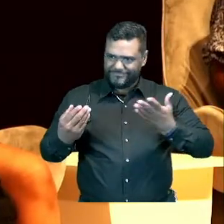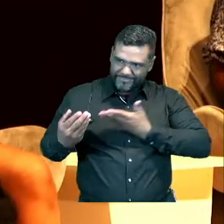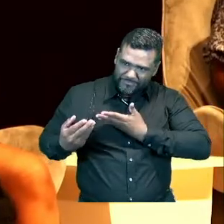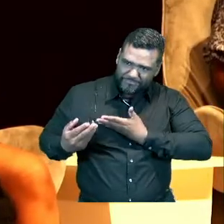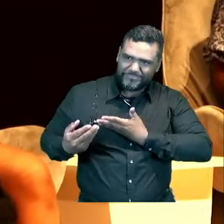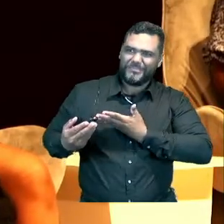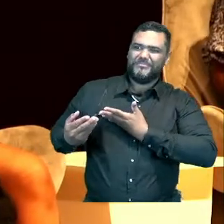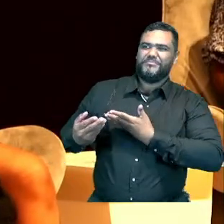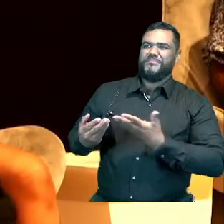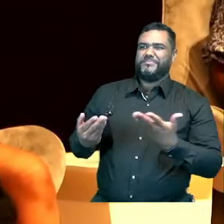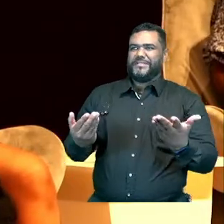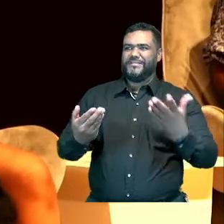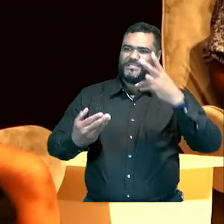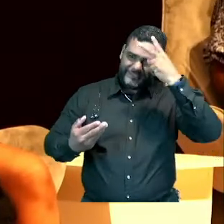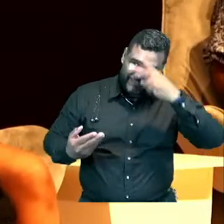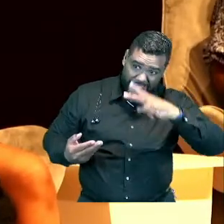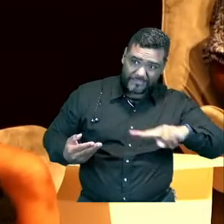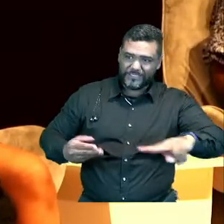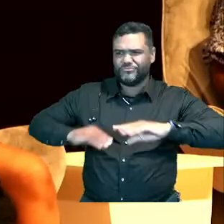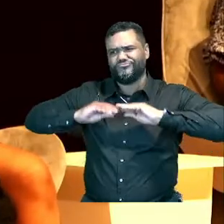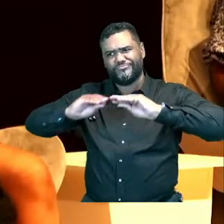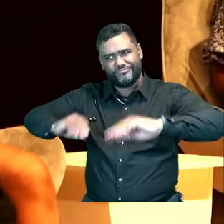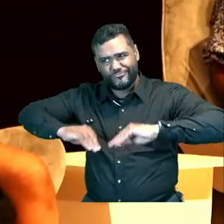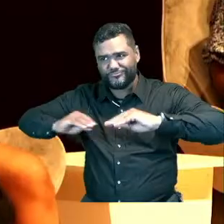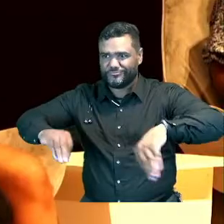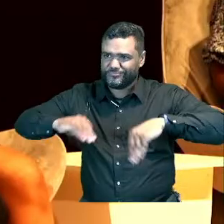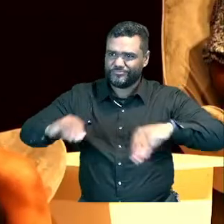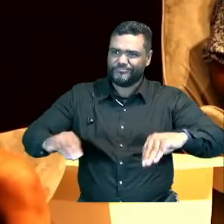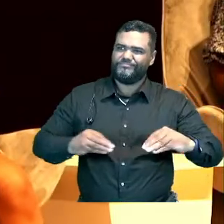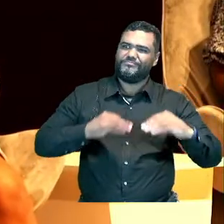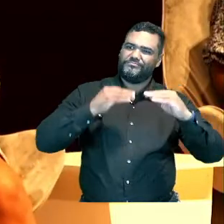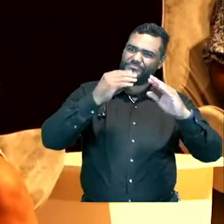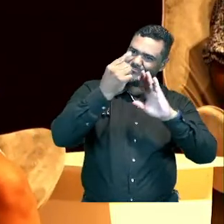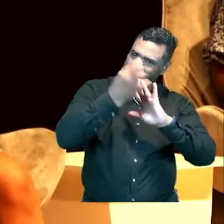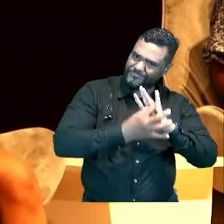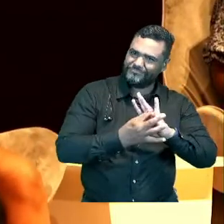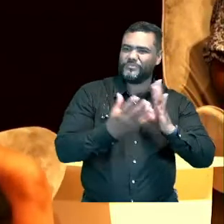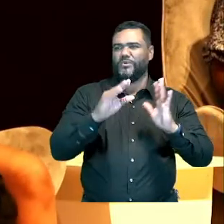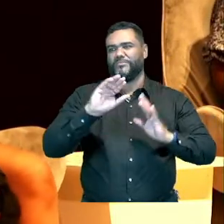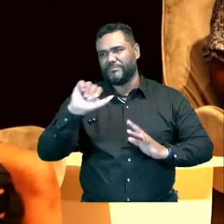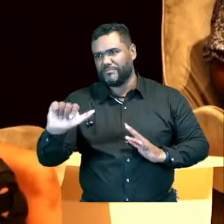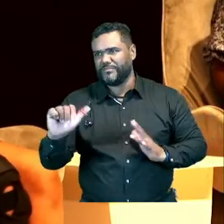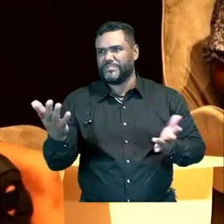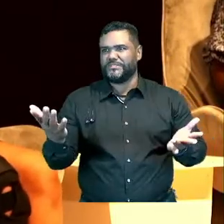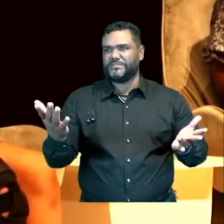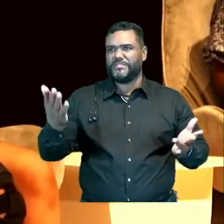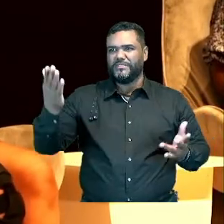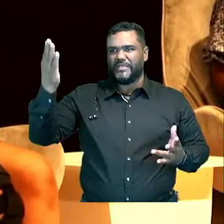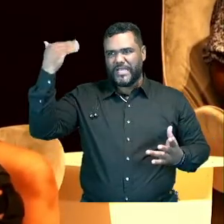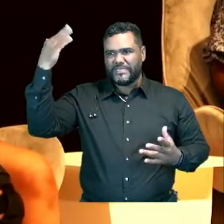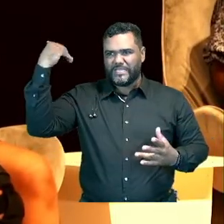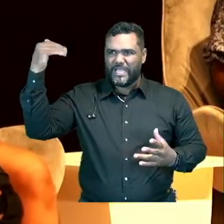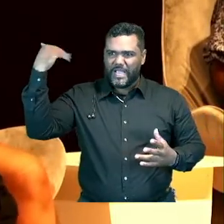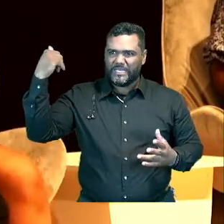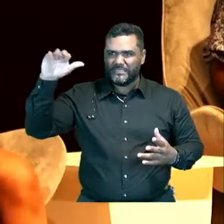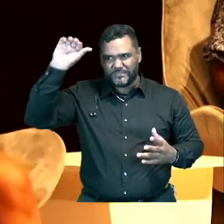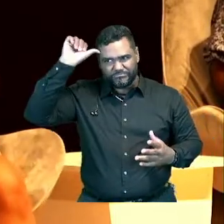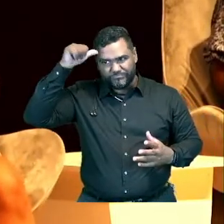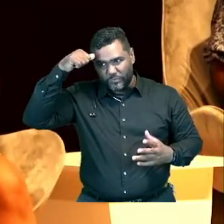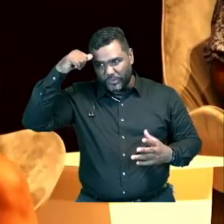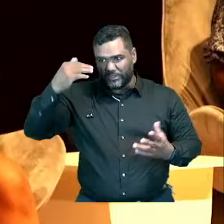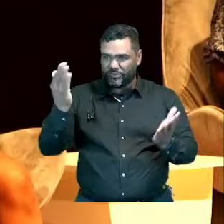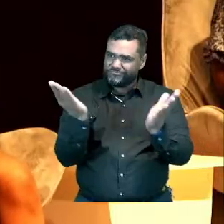But going back to this idea of education, one of the things that I'm very proud of in the United States context is